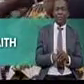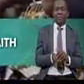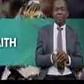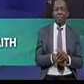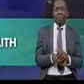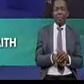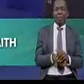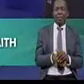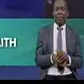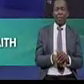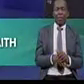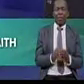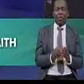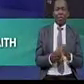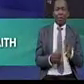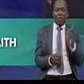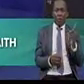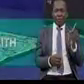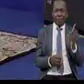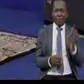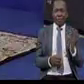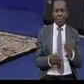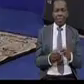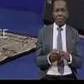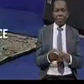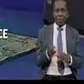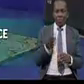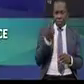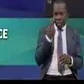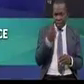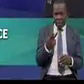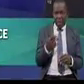one, pleasing God through